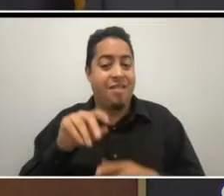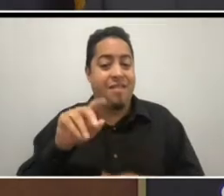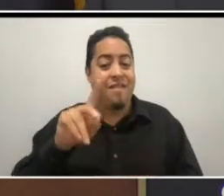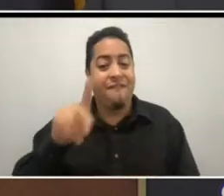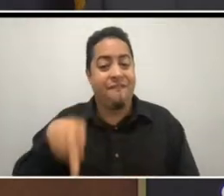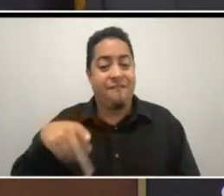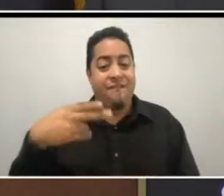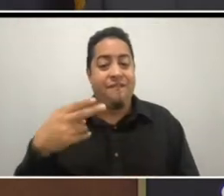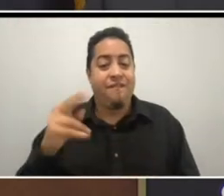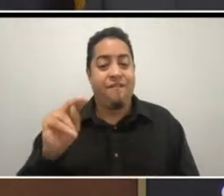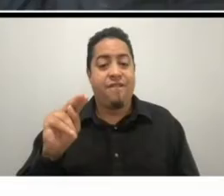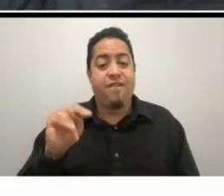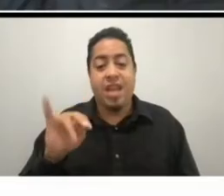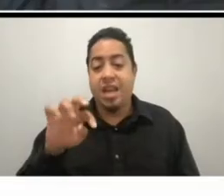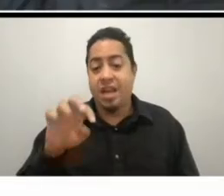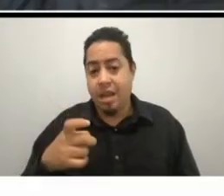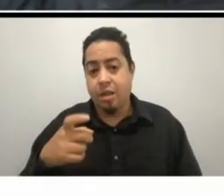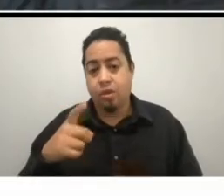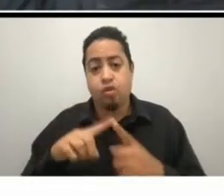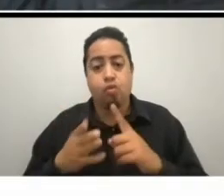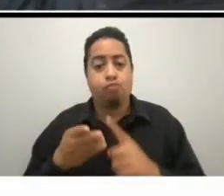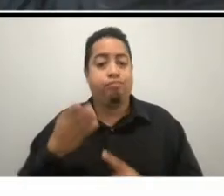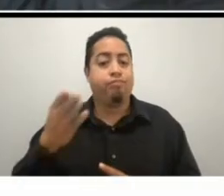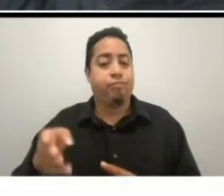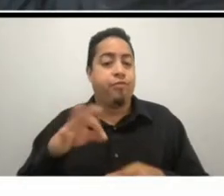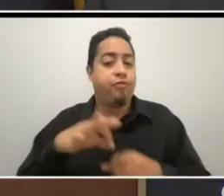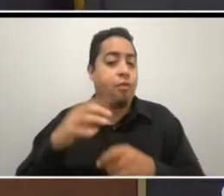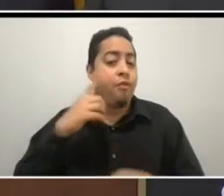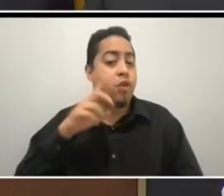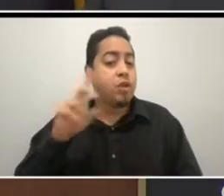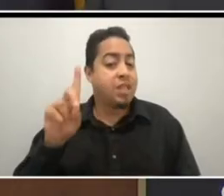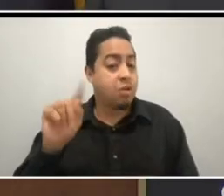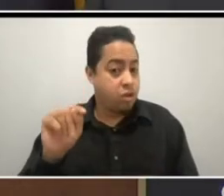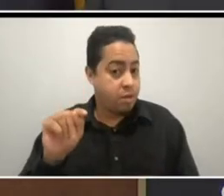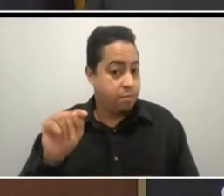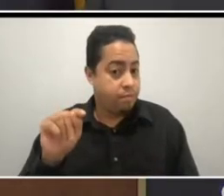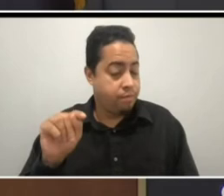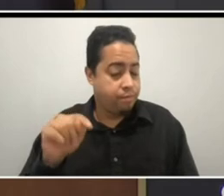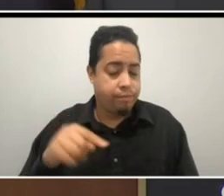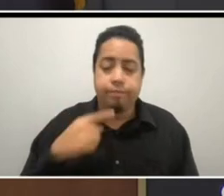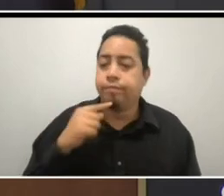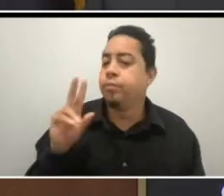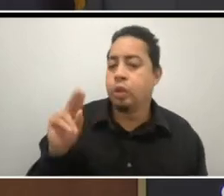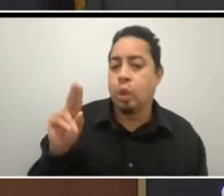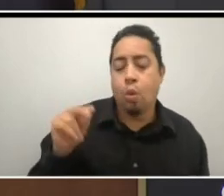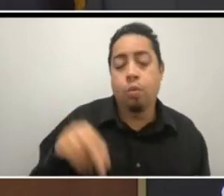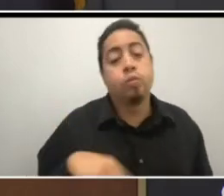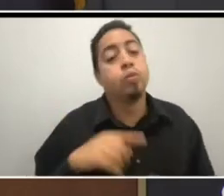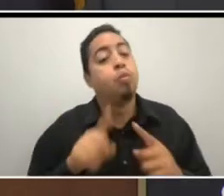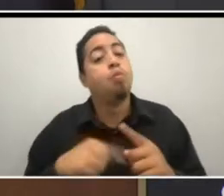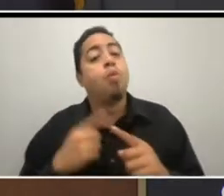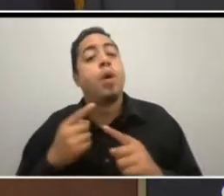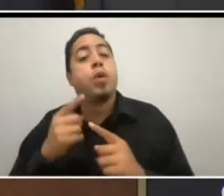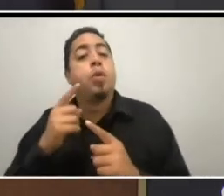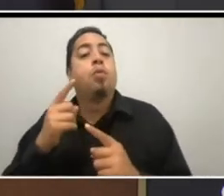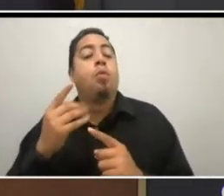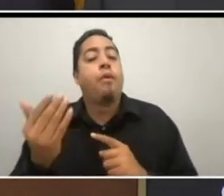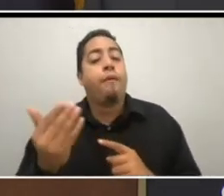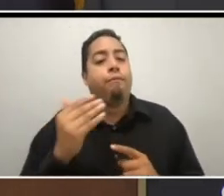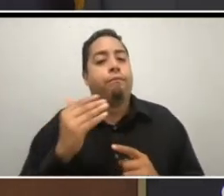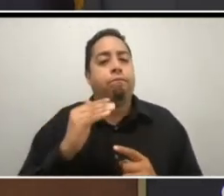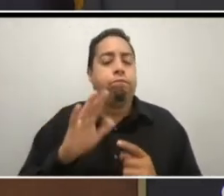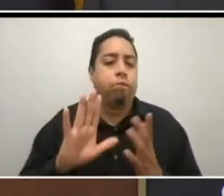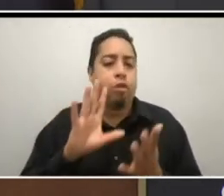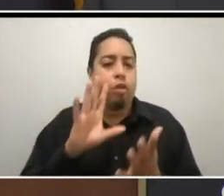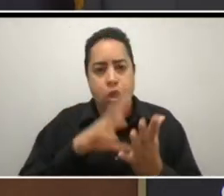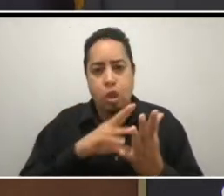for President Trump? I was not. When you learned that these electors had met and sent their electoral votes to Washington, what did you